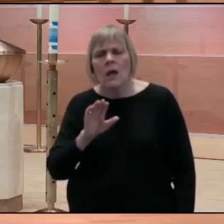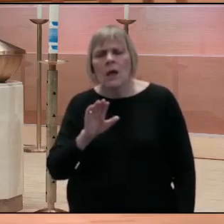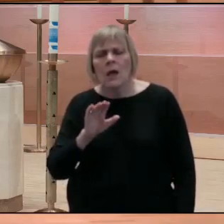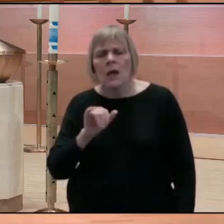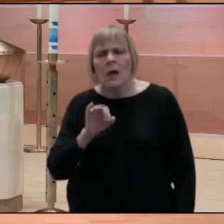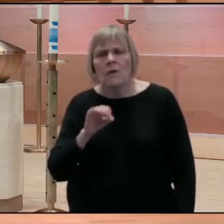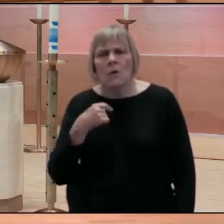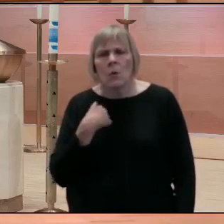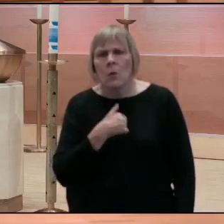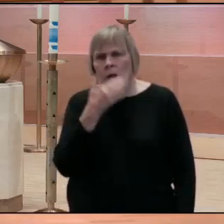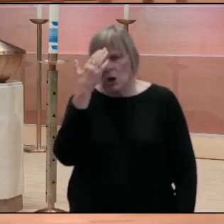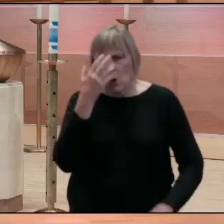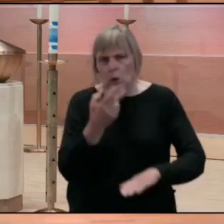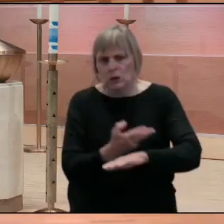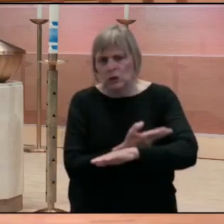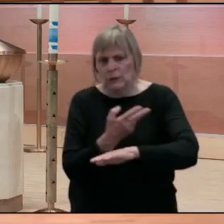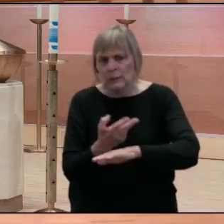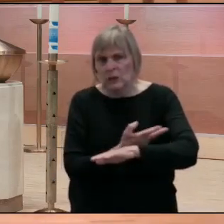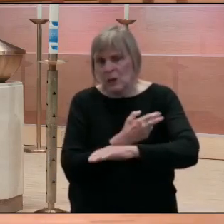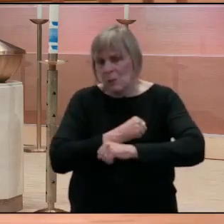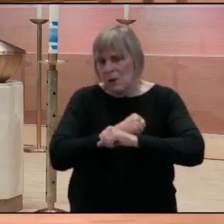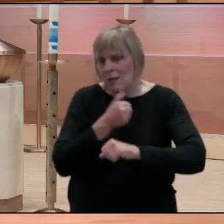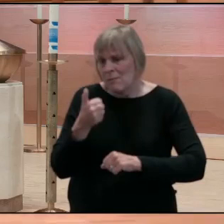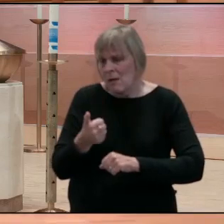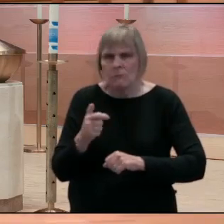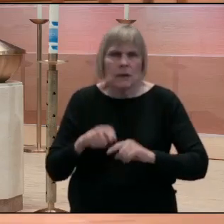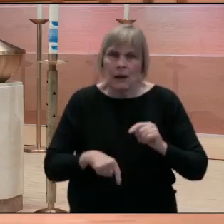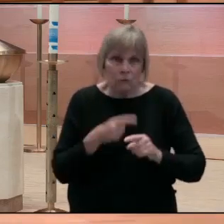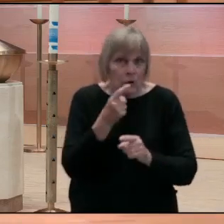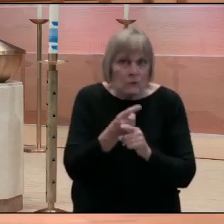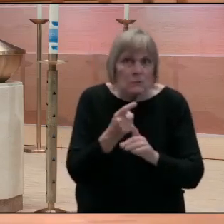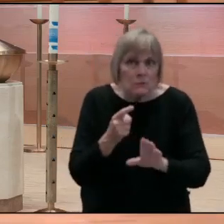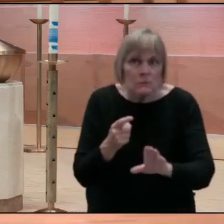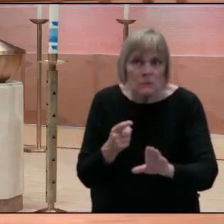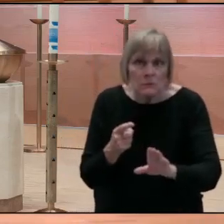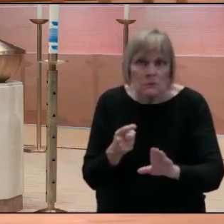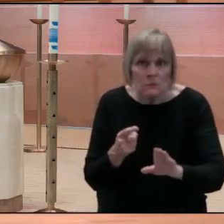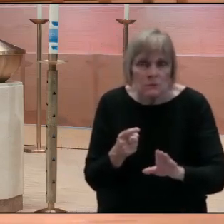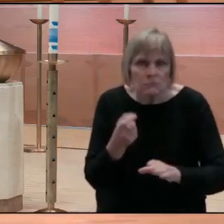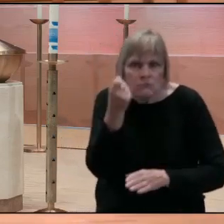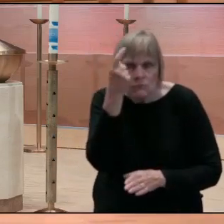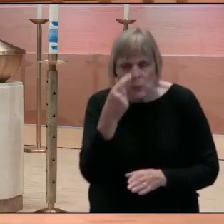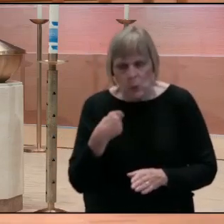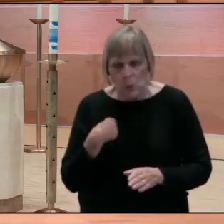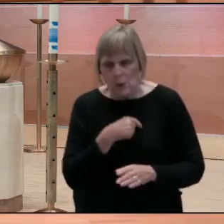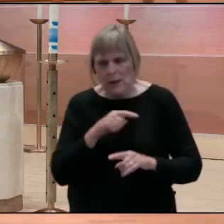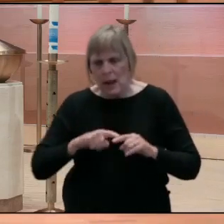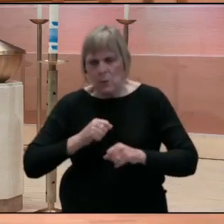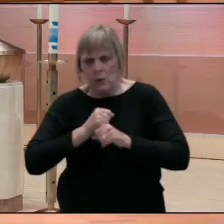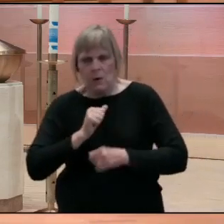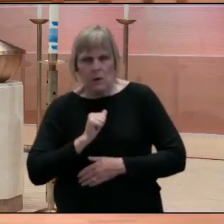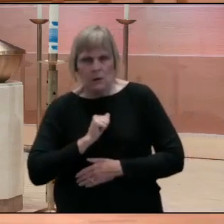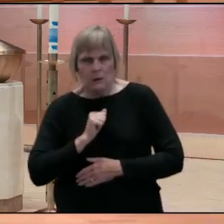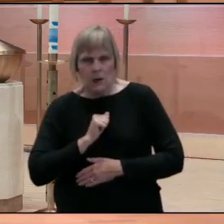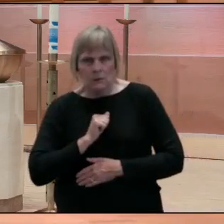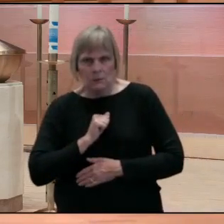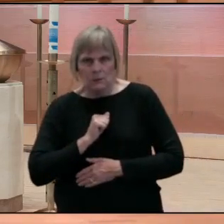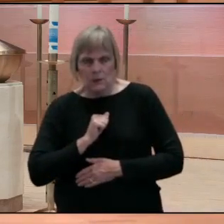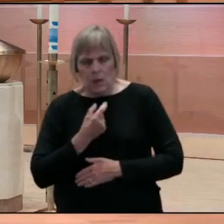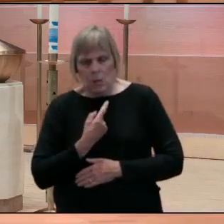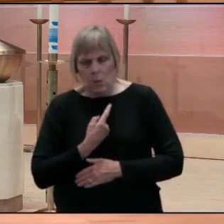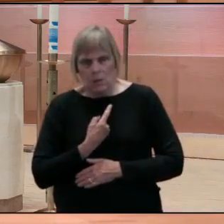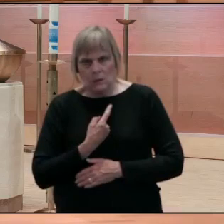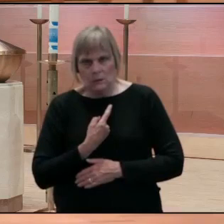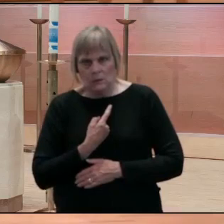about sheep, it's sheep can't protect themselves. Right? And we got to realize we can't protect ourselves from loneliness.